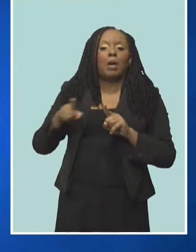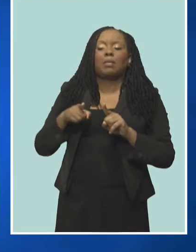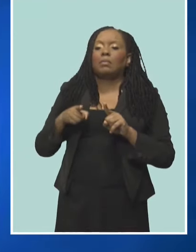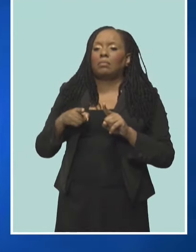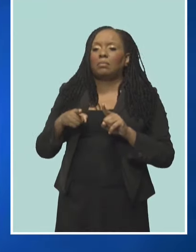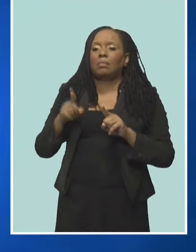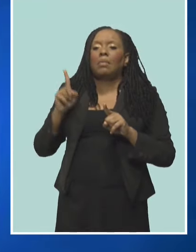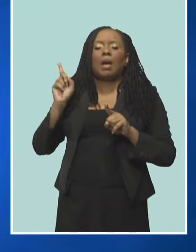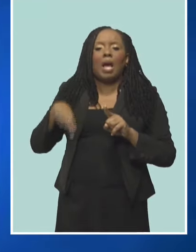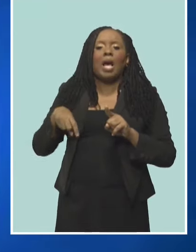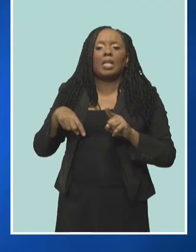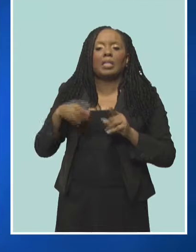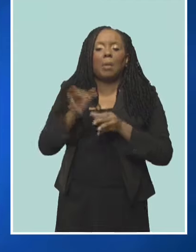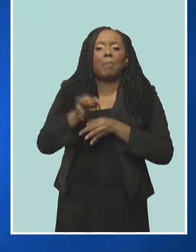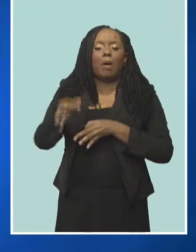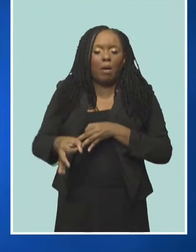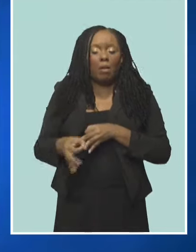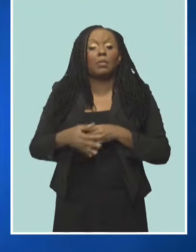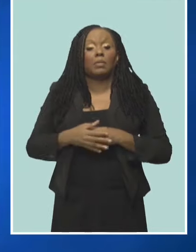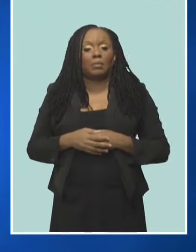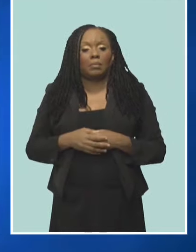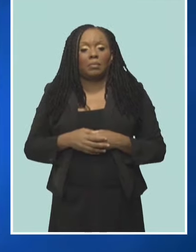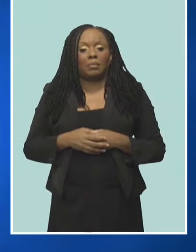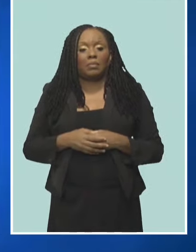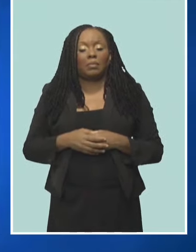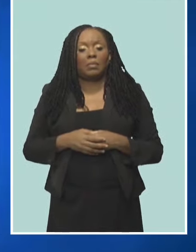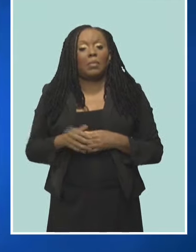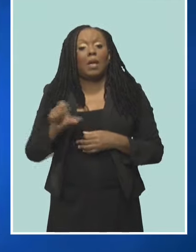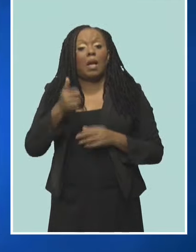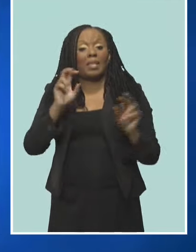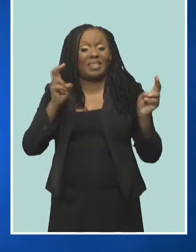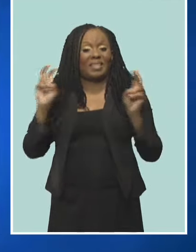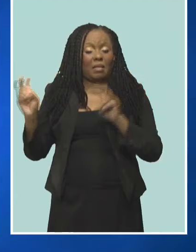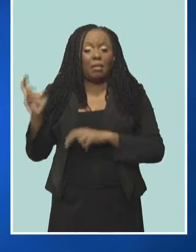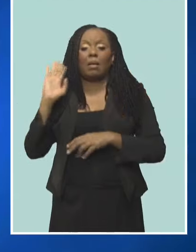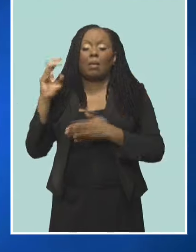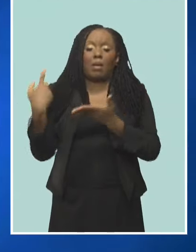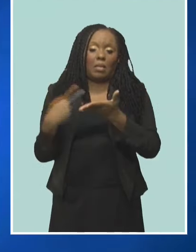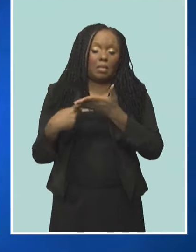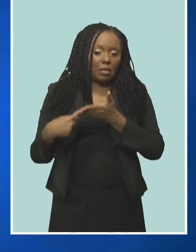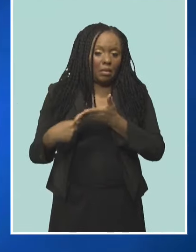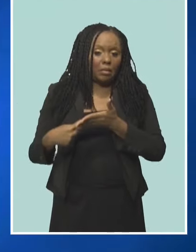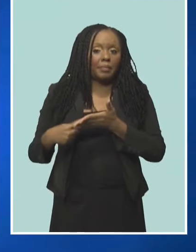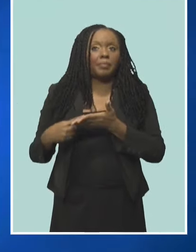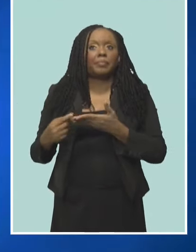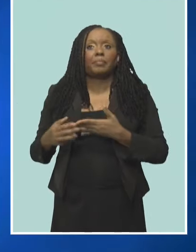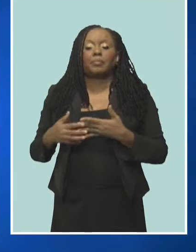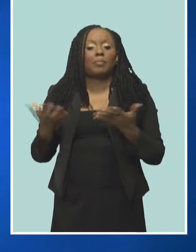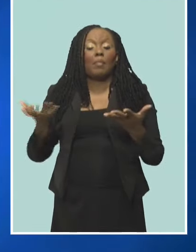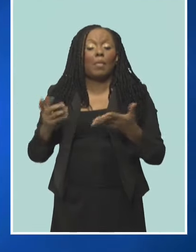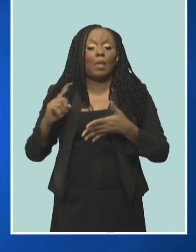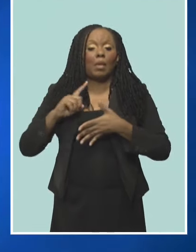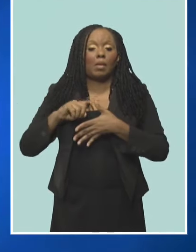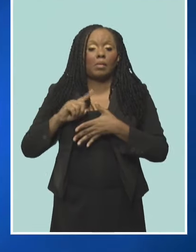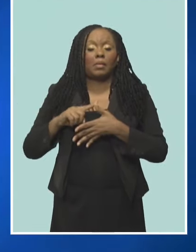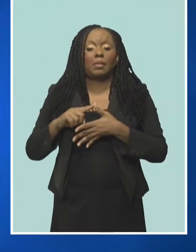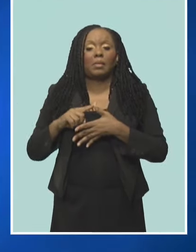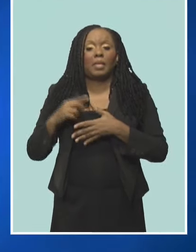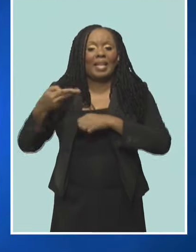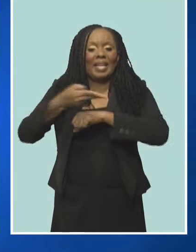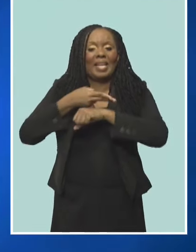on resilience. But a number of other issues are expected to be on the table as well. These include the ongoing conflict in